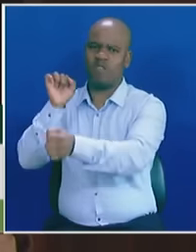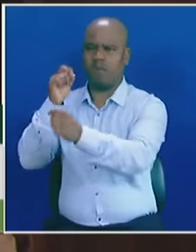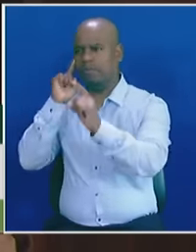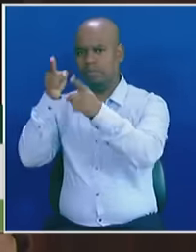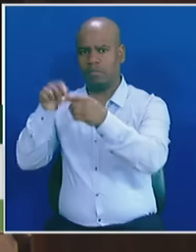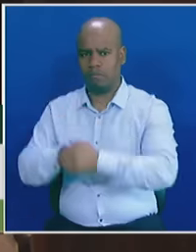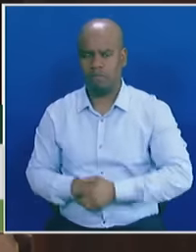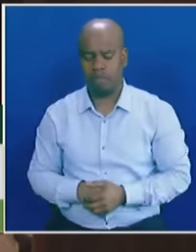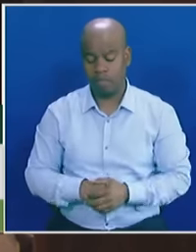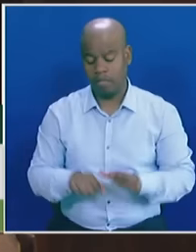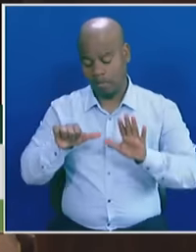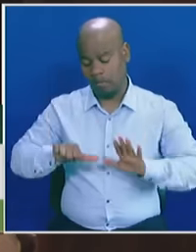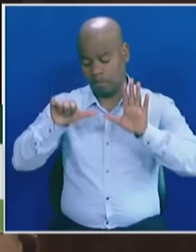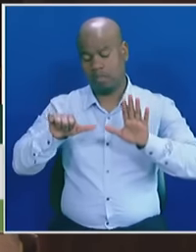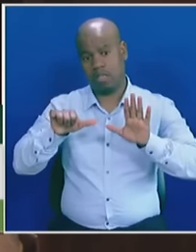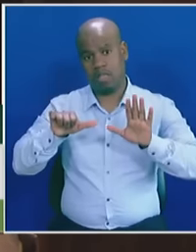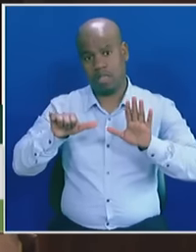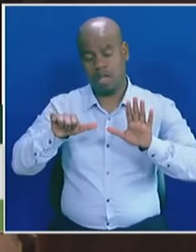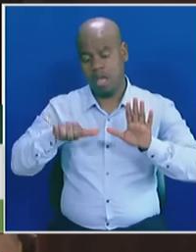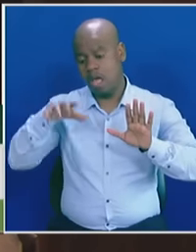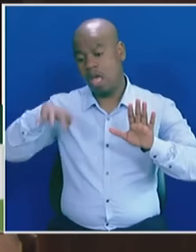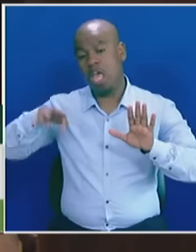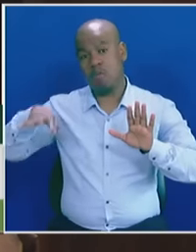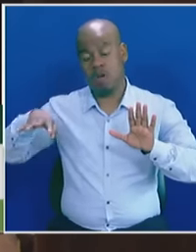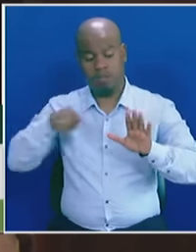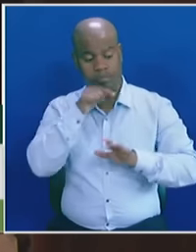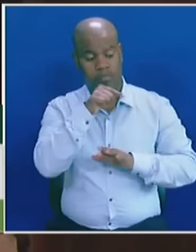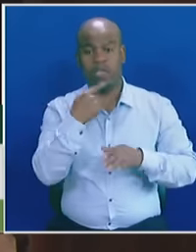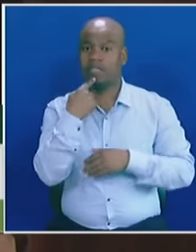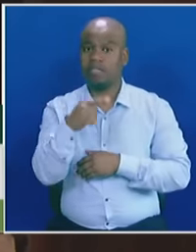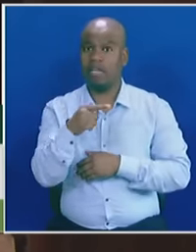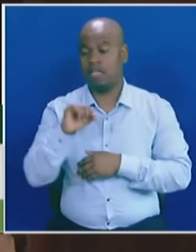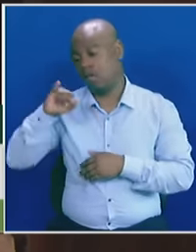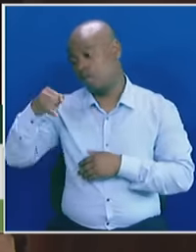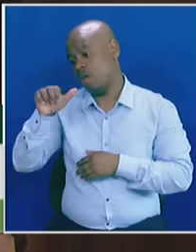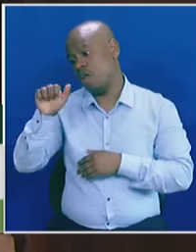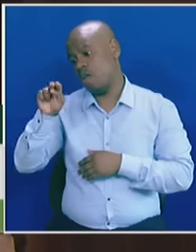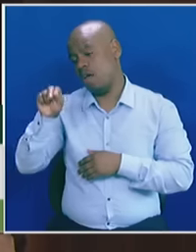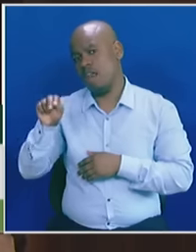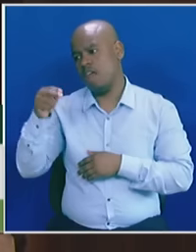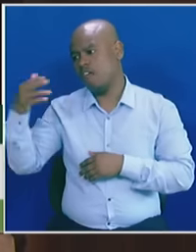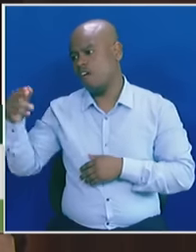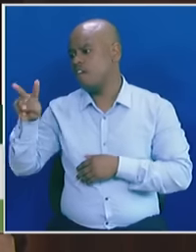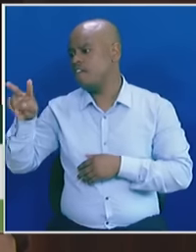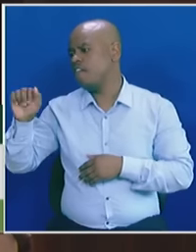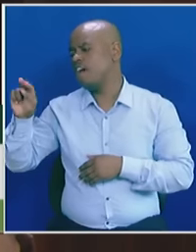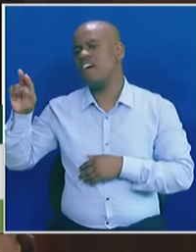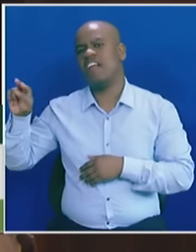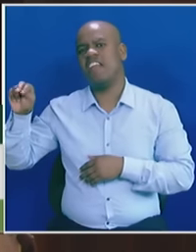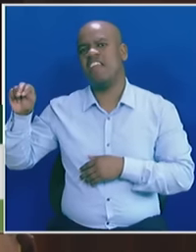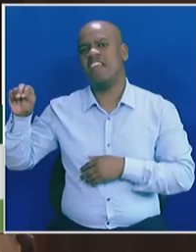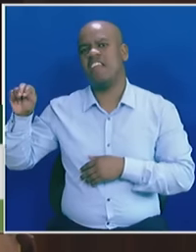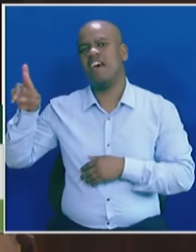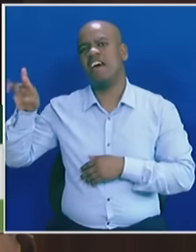the 6th of April, which they referred to as Jan van Riebeeck Day, to